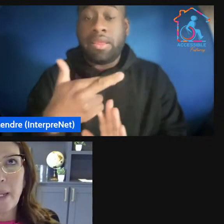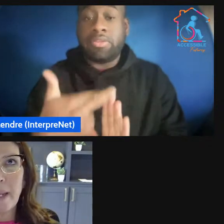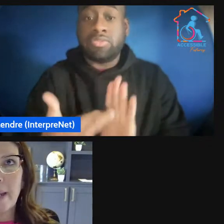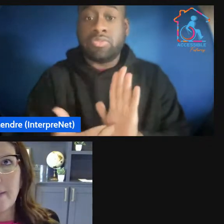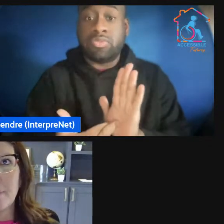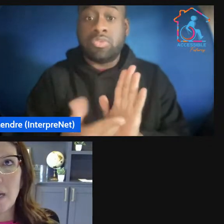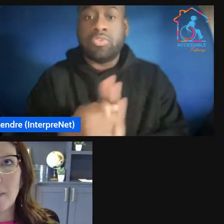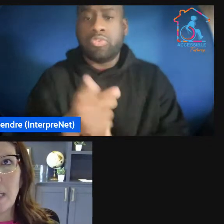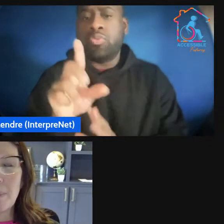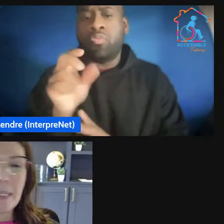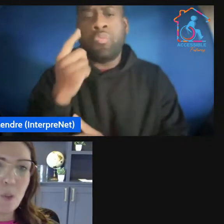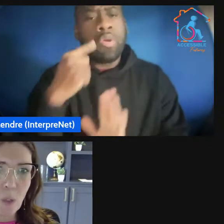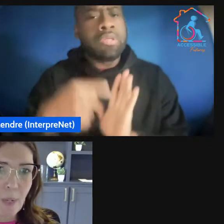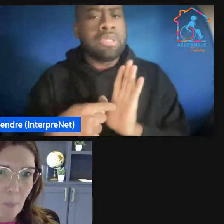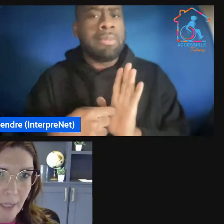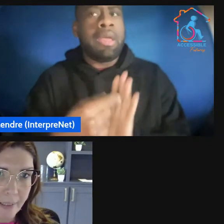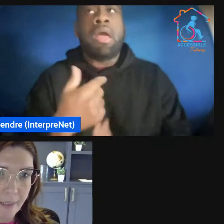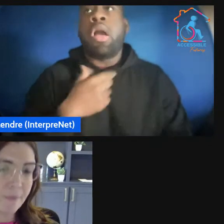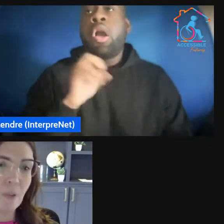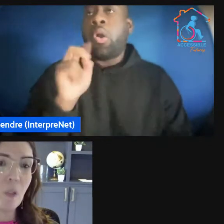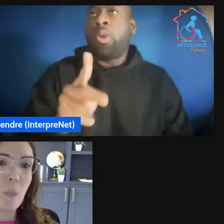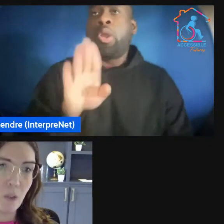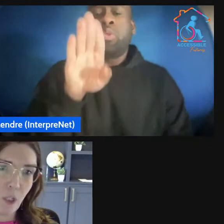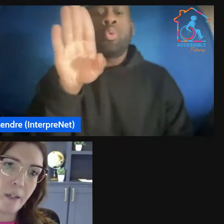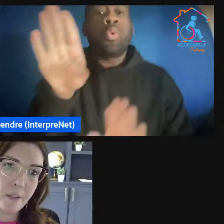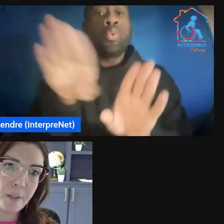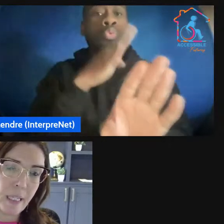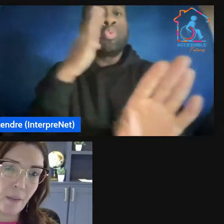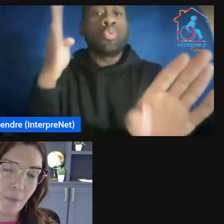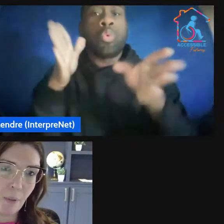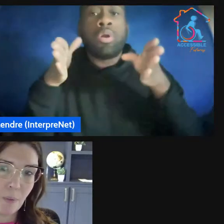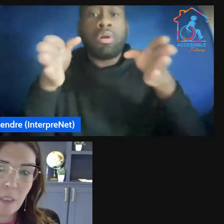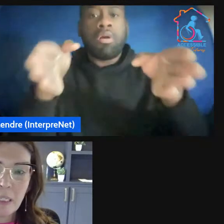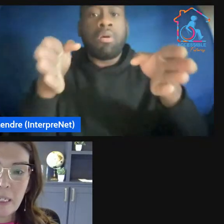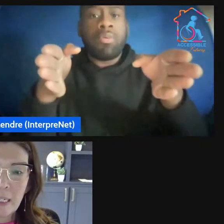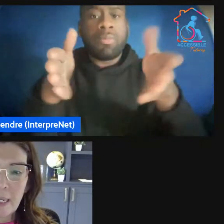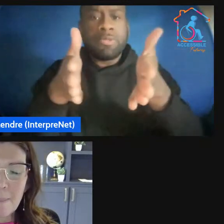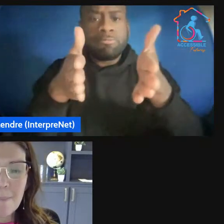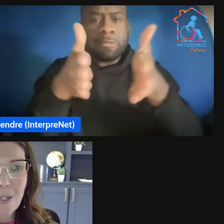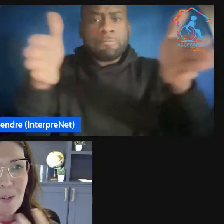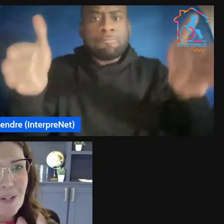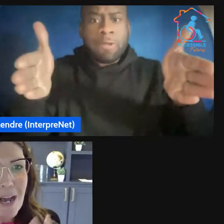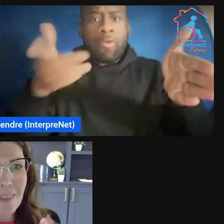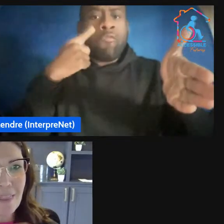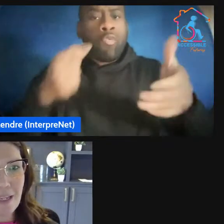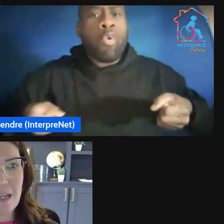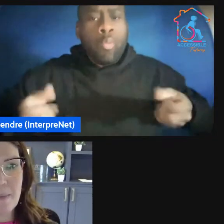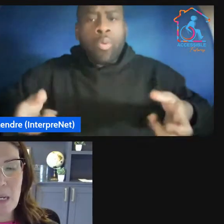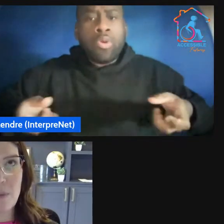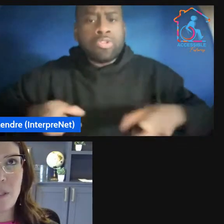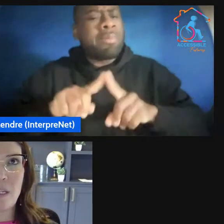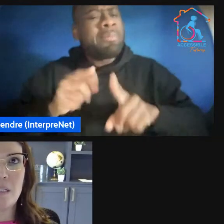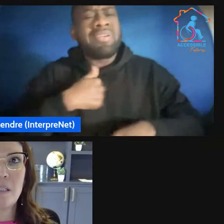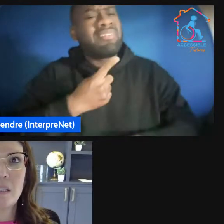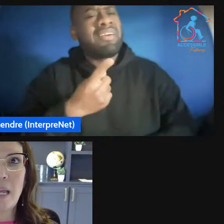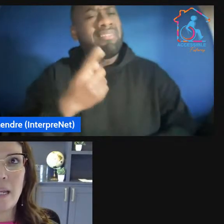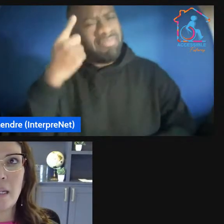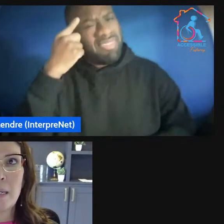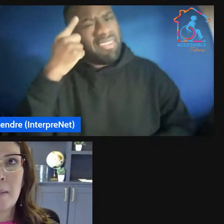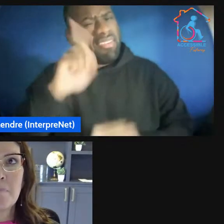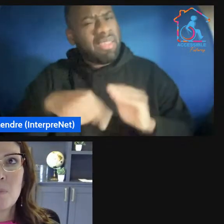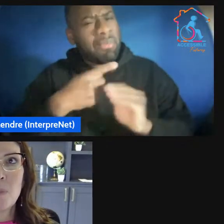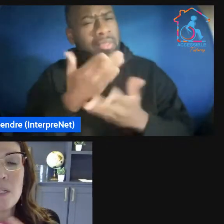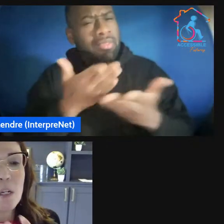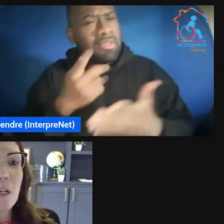like, okay, I've got to make my doorway wide enough for a wheelchair to get through. But you're not thinking about things